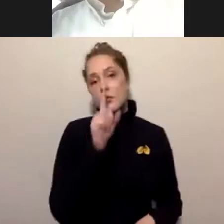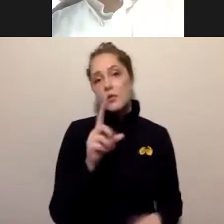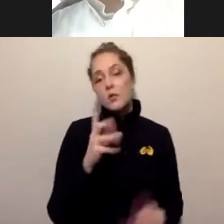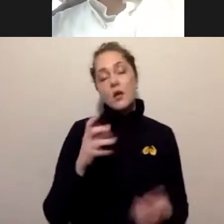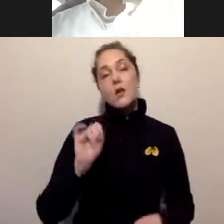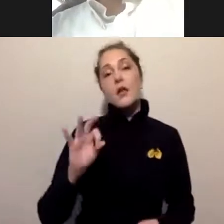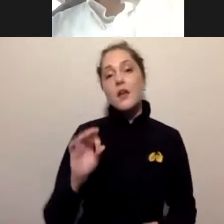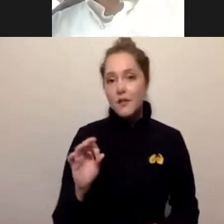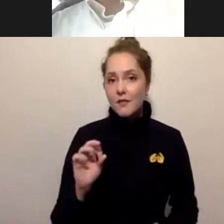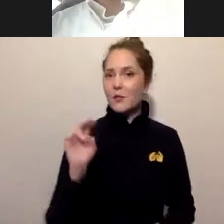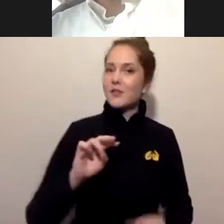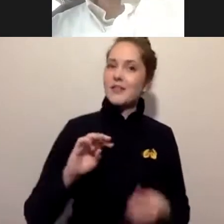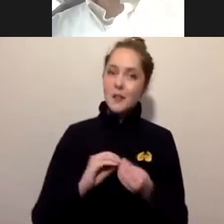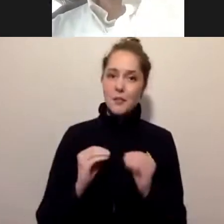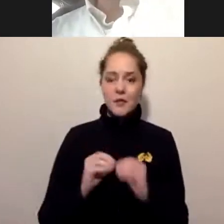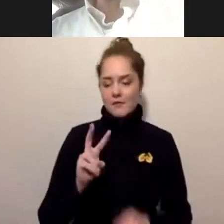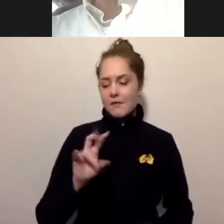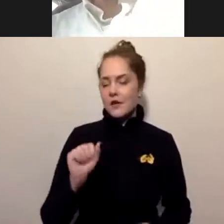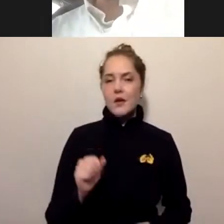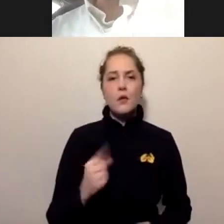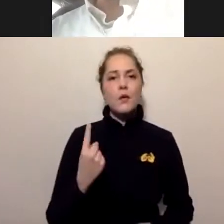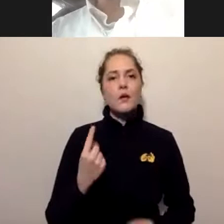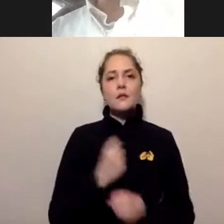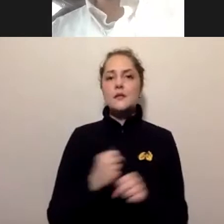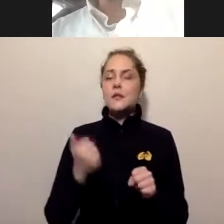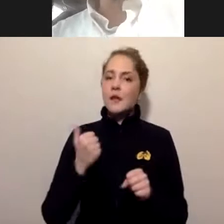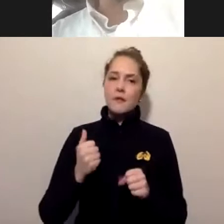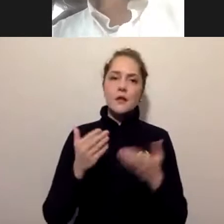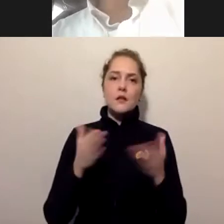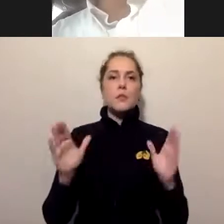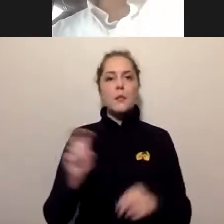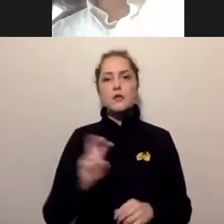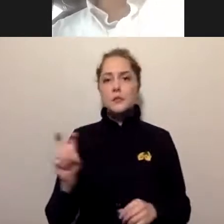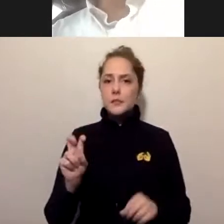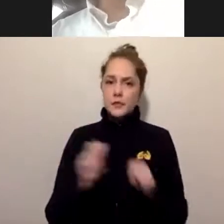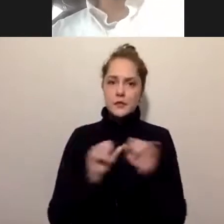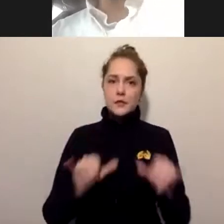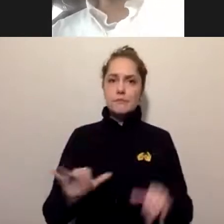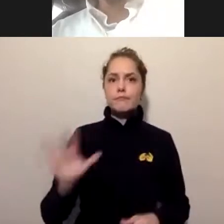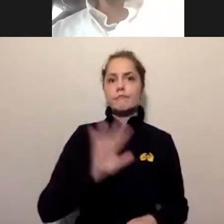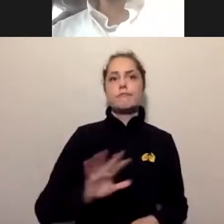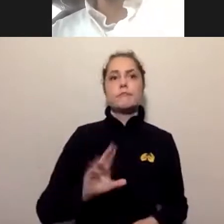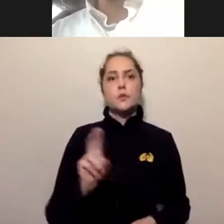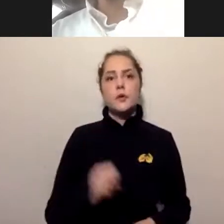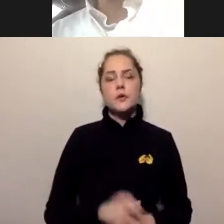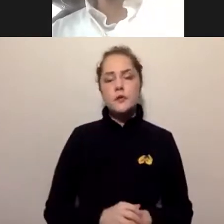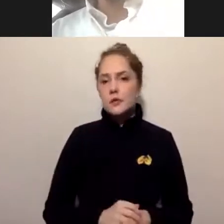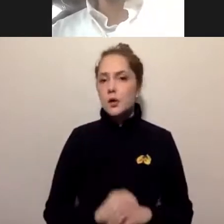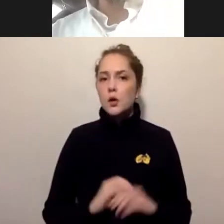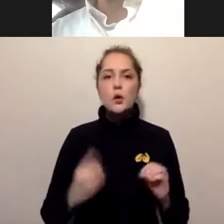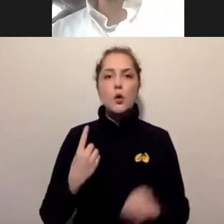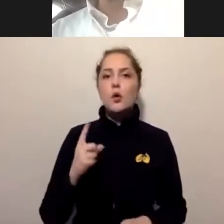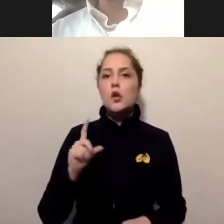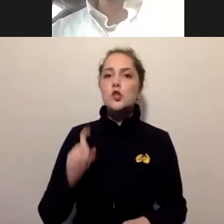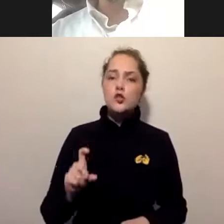you look at the numbers, VIA is one of the safest public transit systems in the country. No one should feel